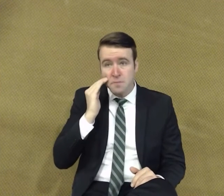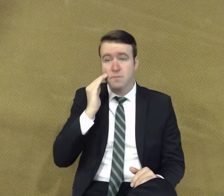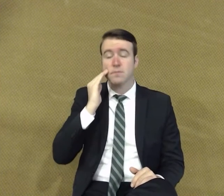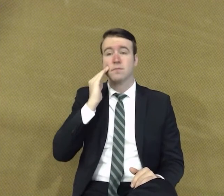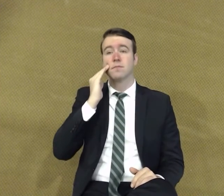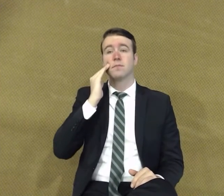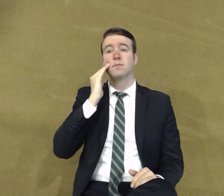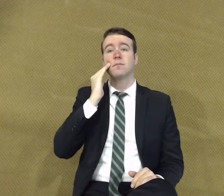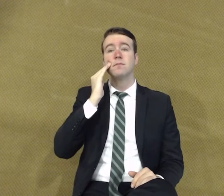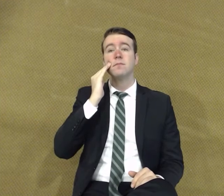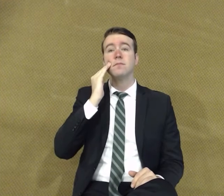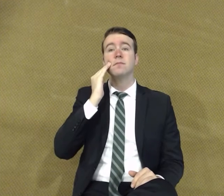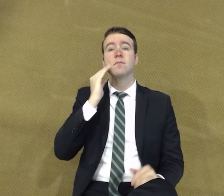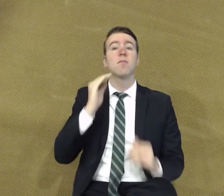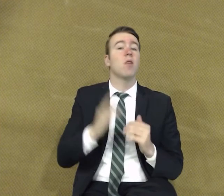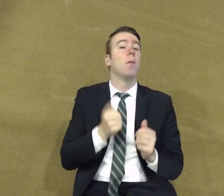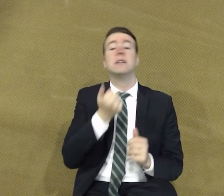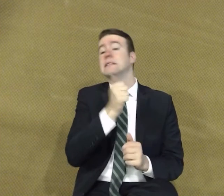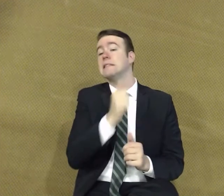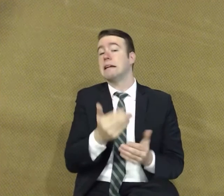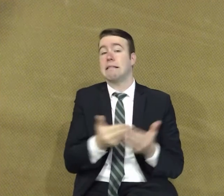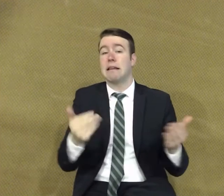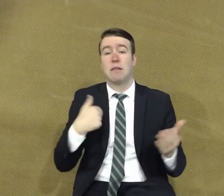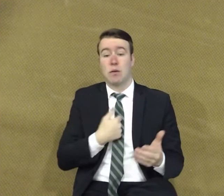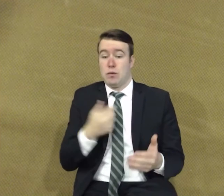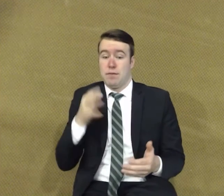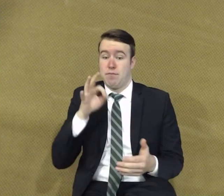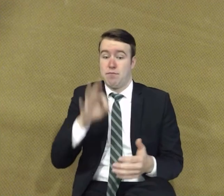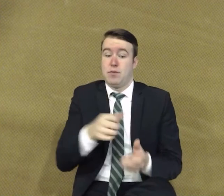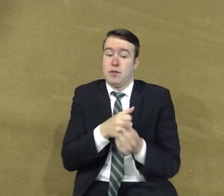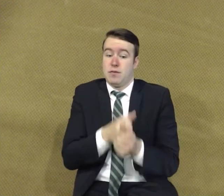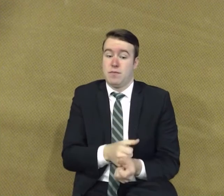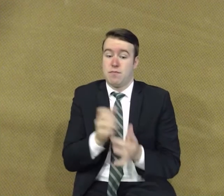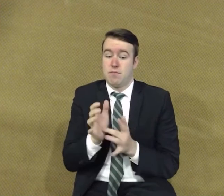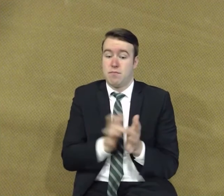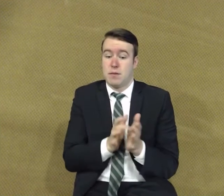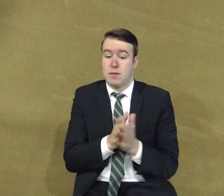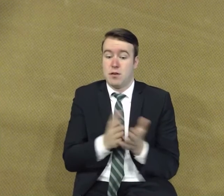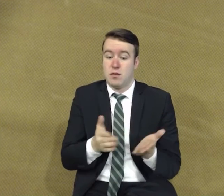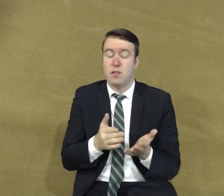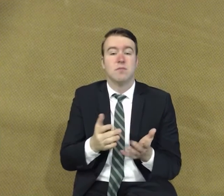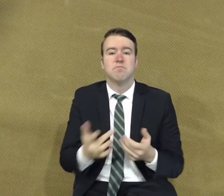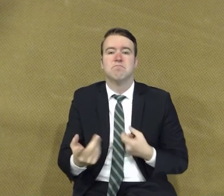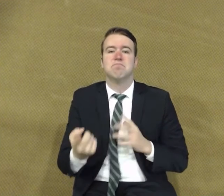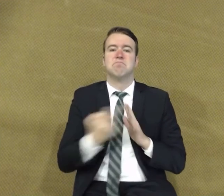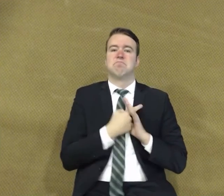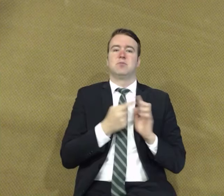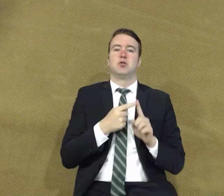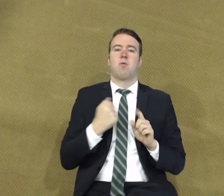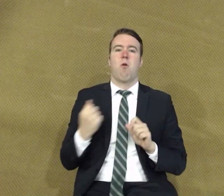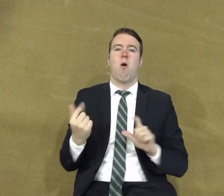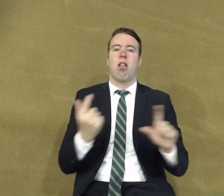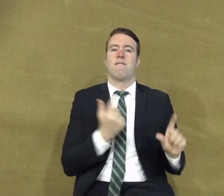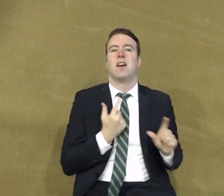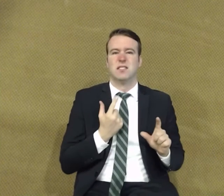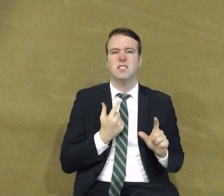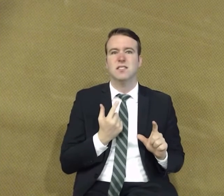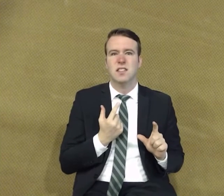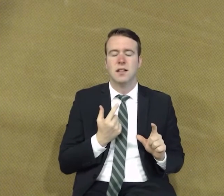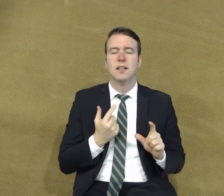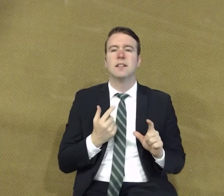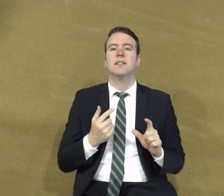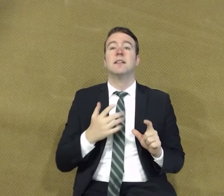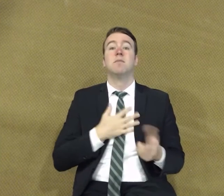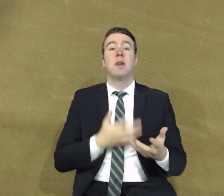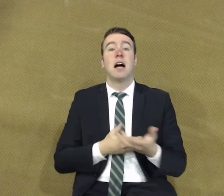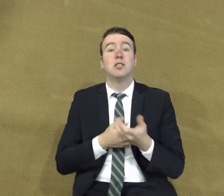that almost anything that's preached that's biblical resonates with all of us one way or another. And so